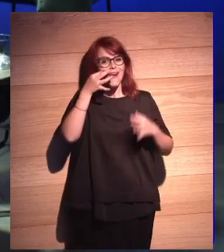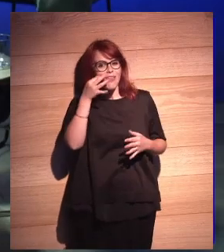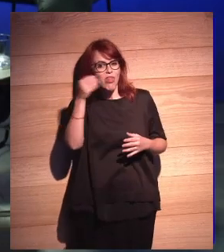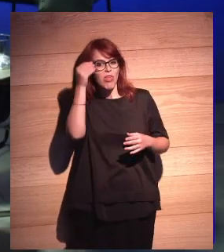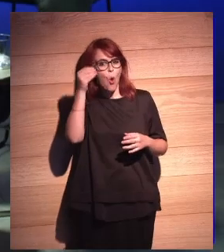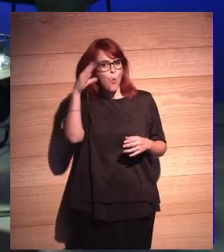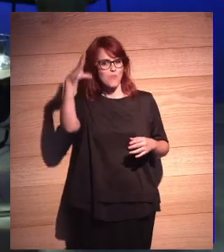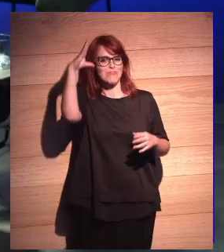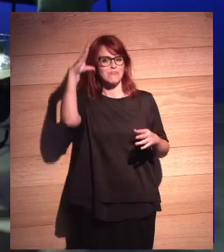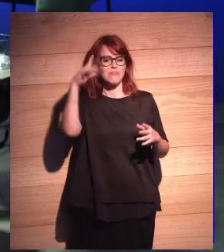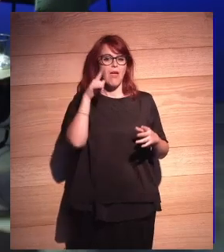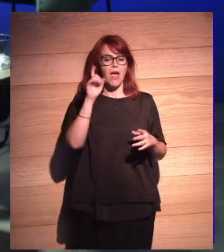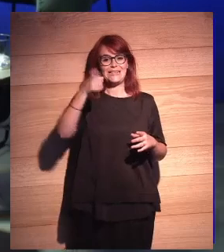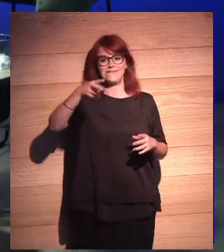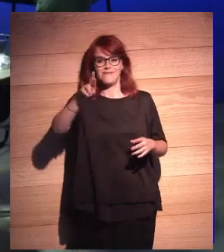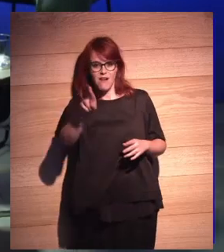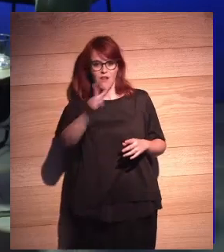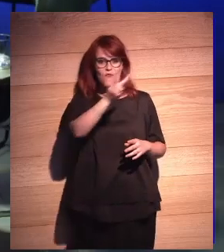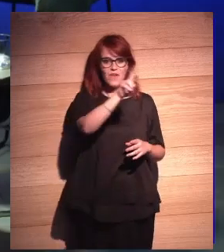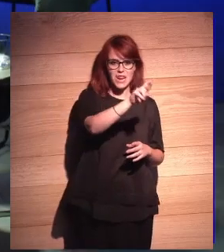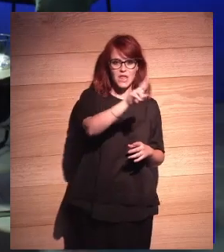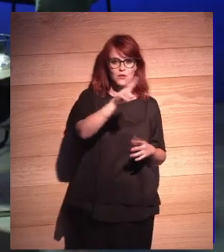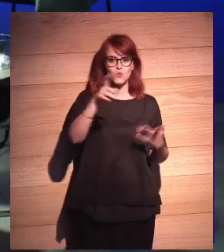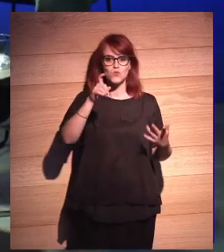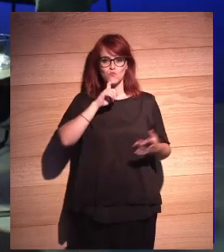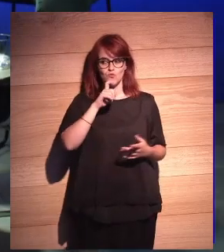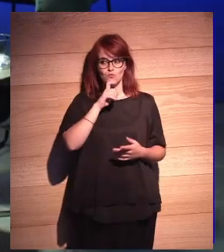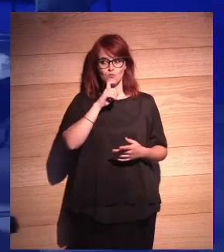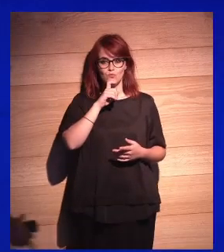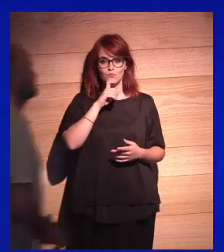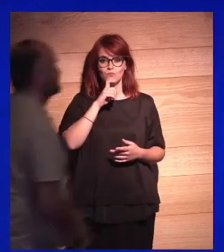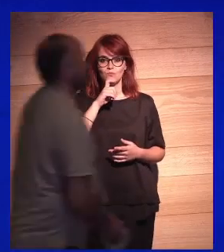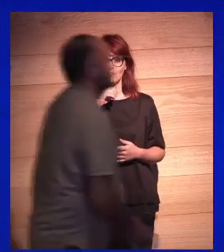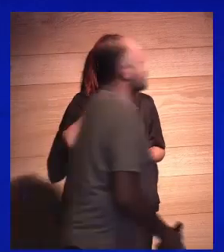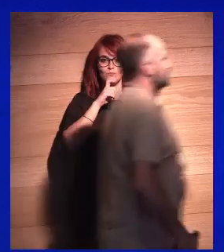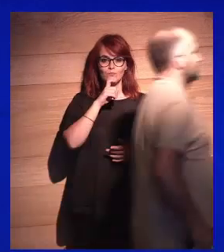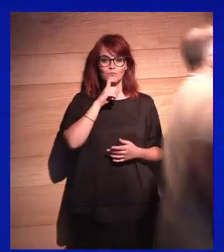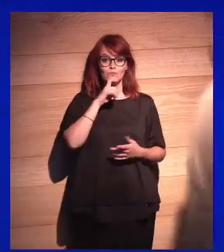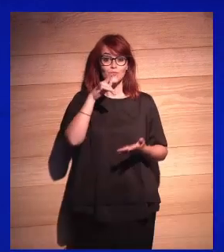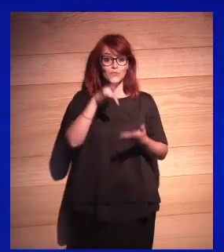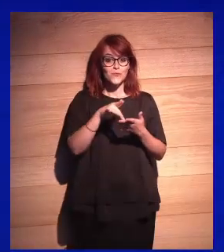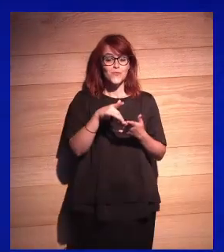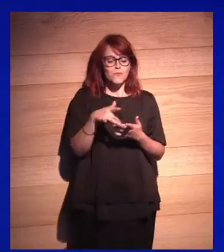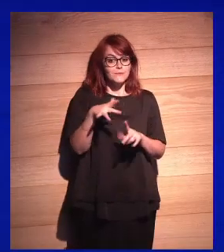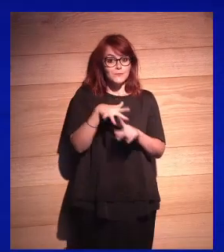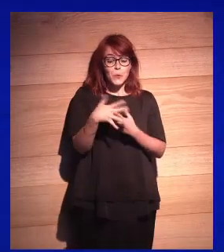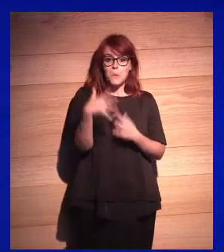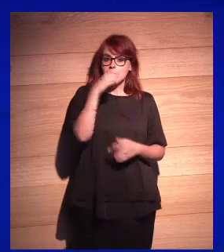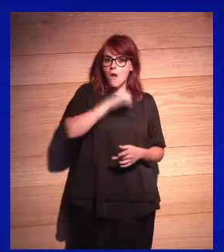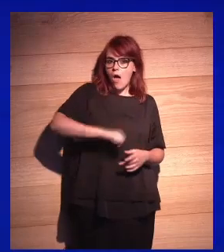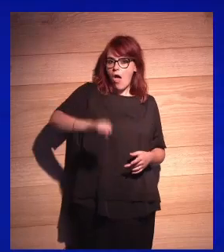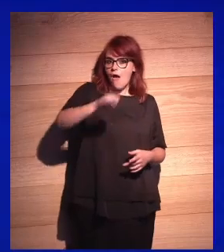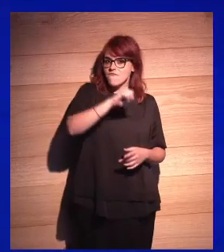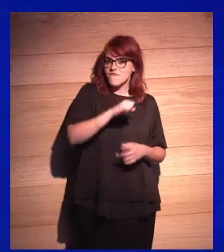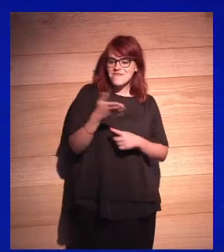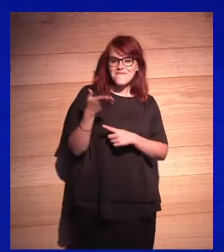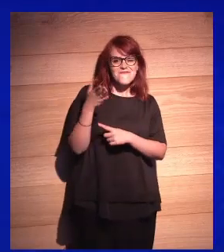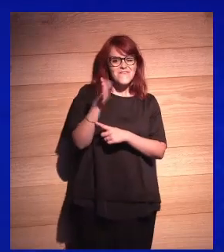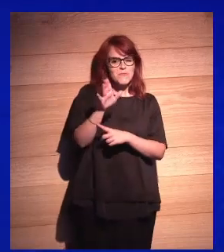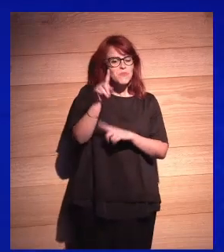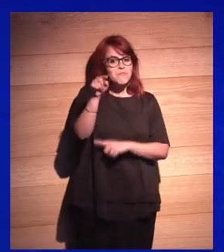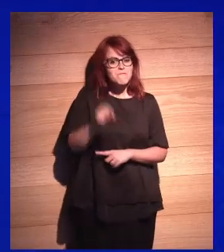experience of augmented reality, virtual reality, extended reality, is not only generating marvels in front